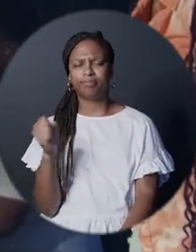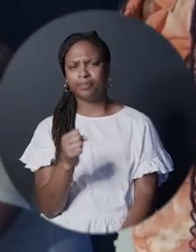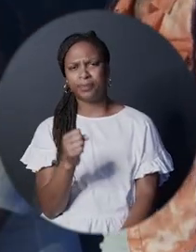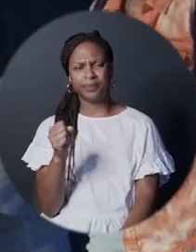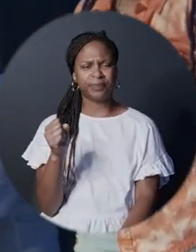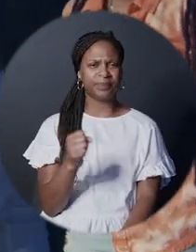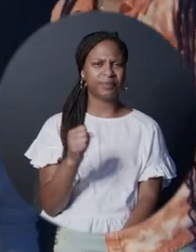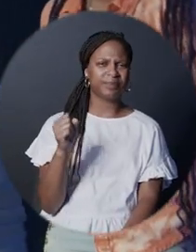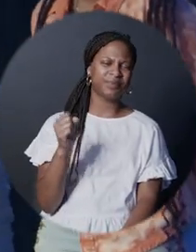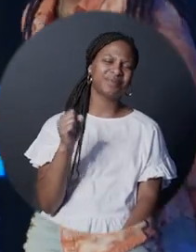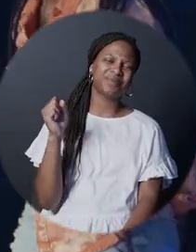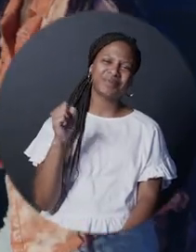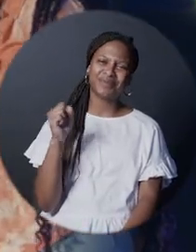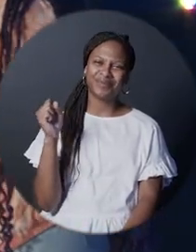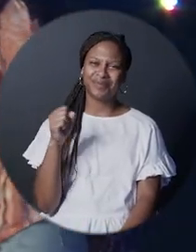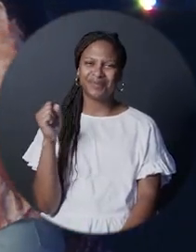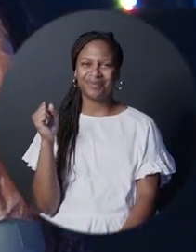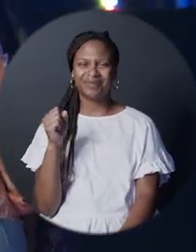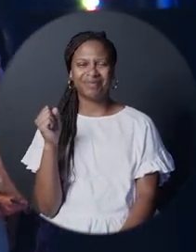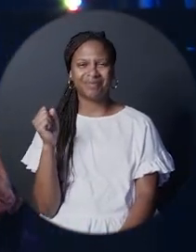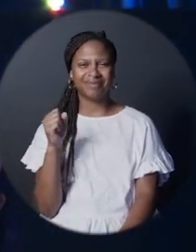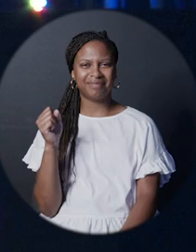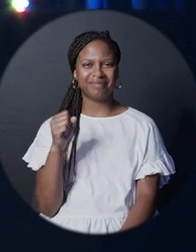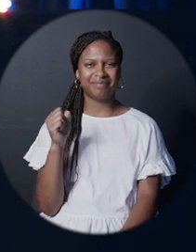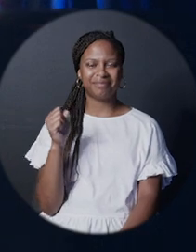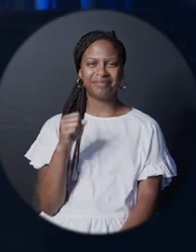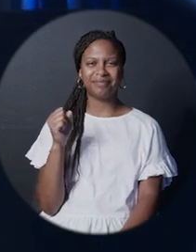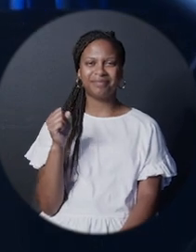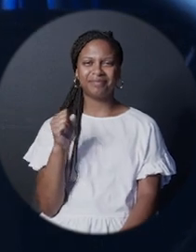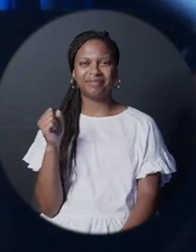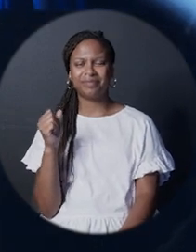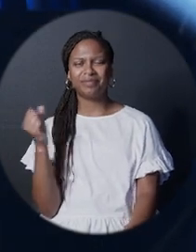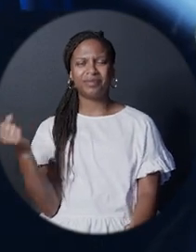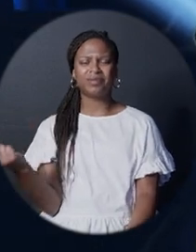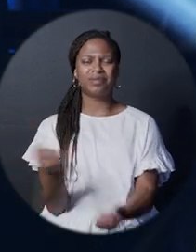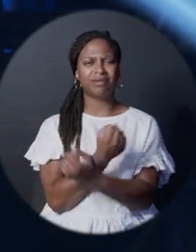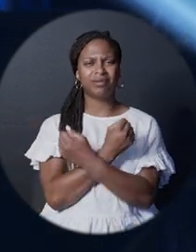Yeah, yeah. Yeah.